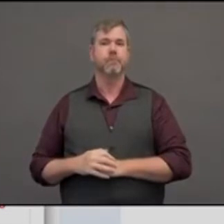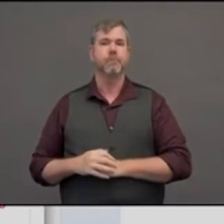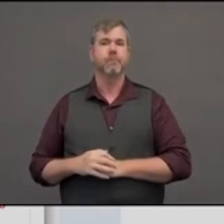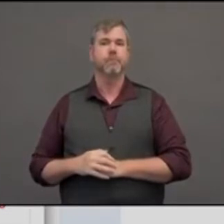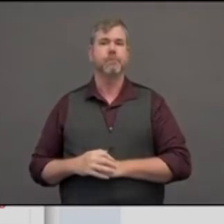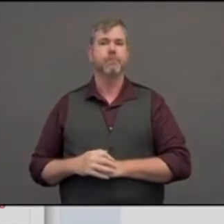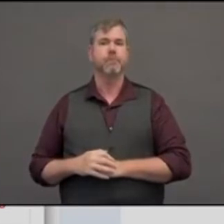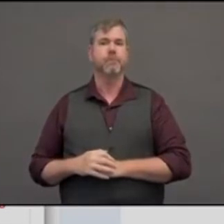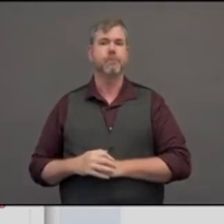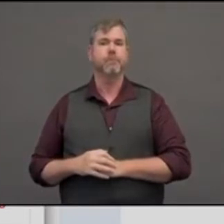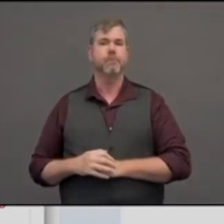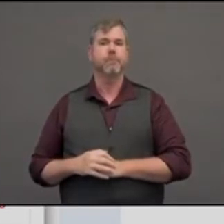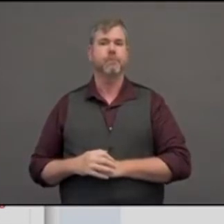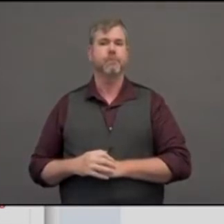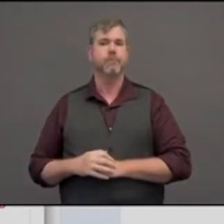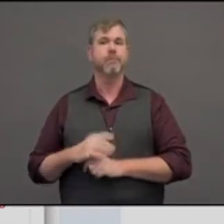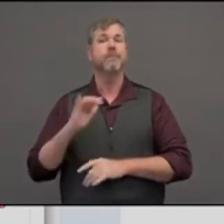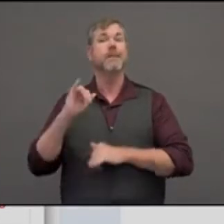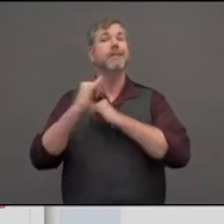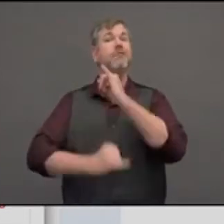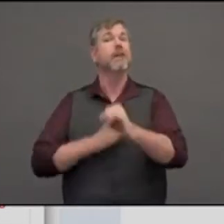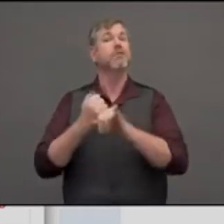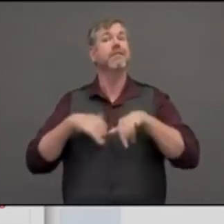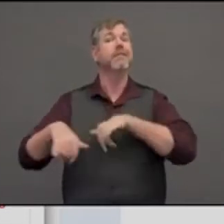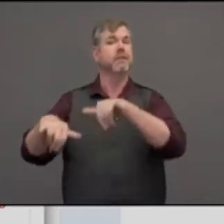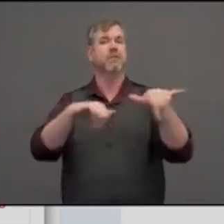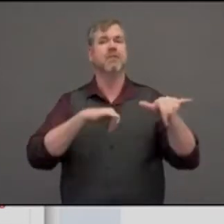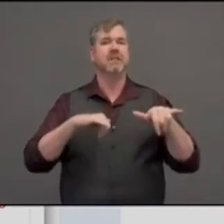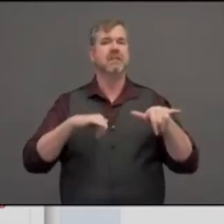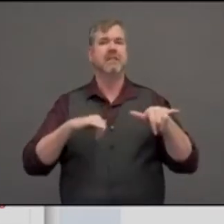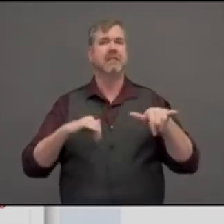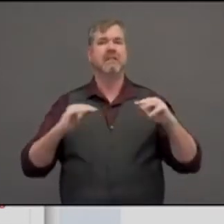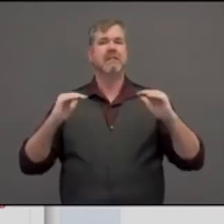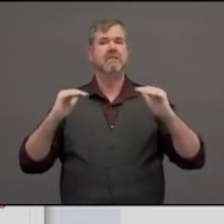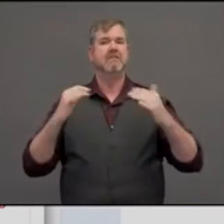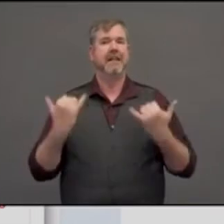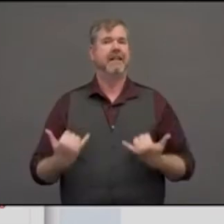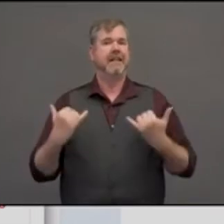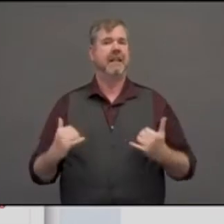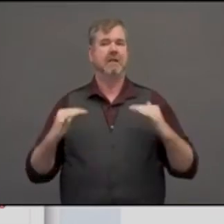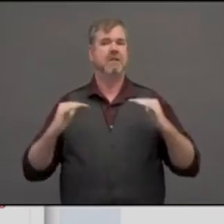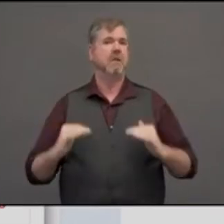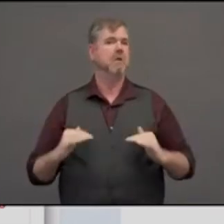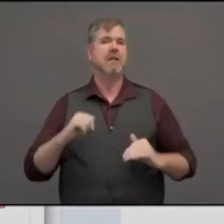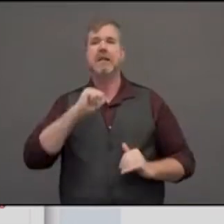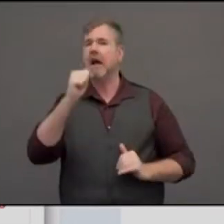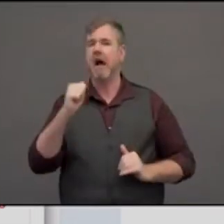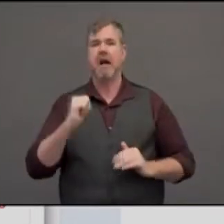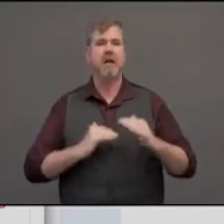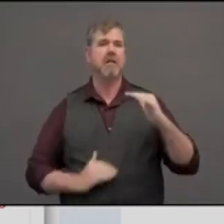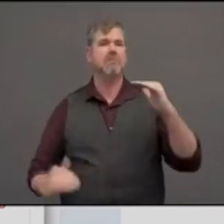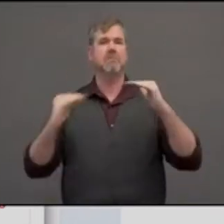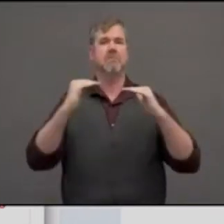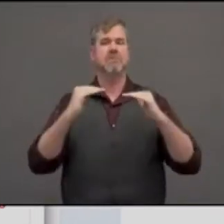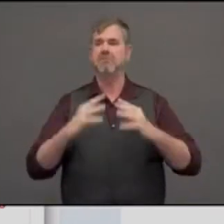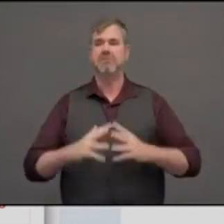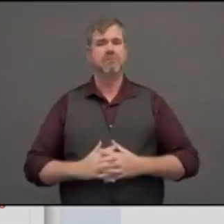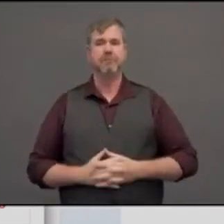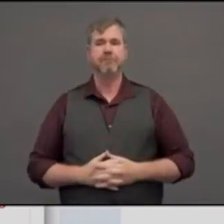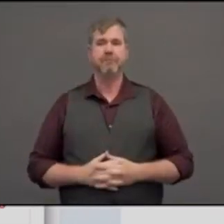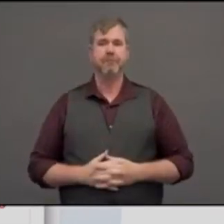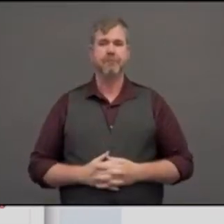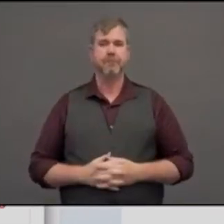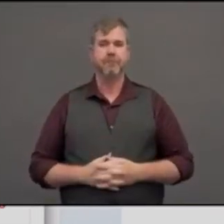ICU rooms at hospitals are at 45% capacity. And again, in a state of